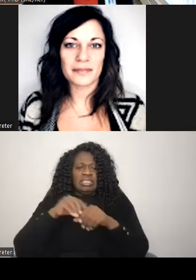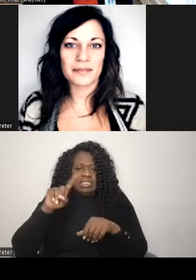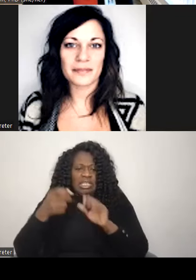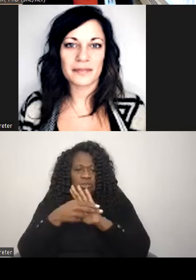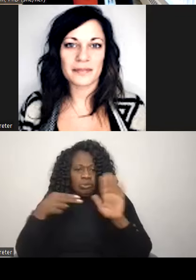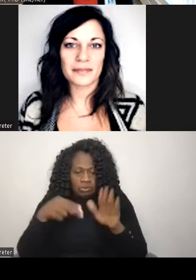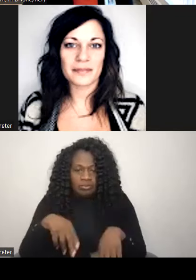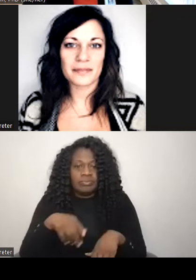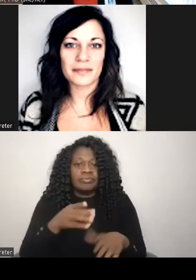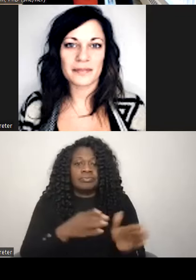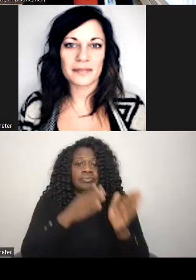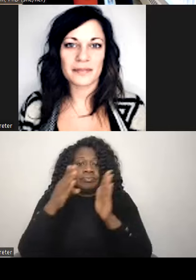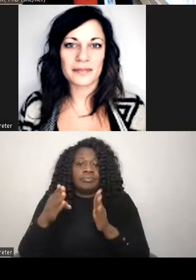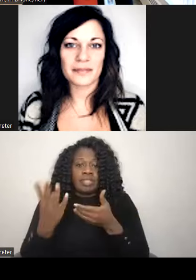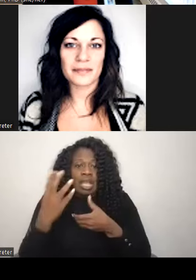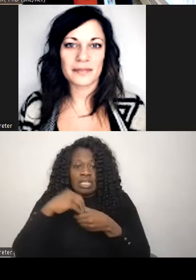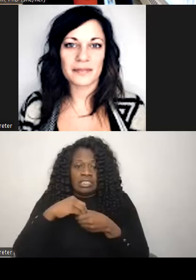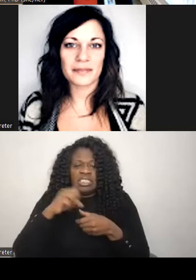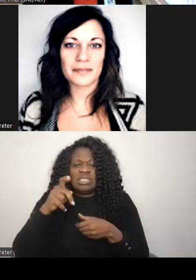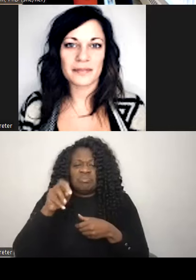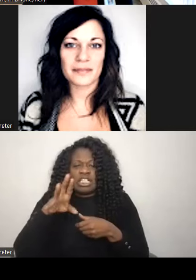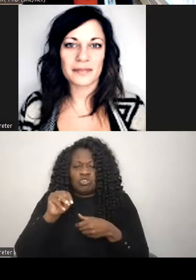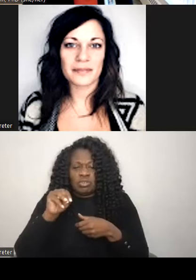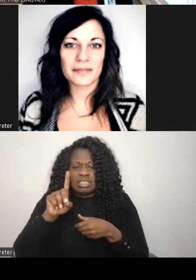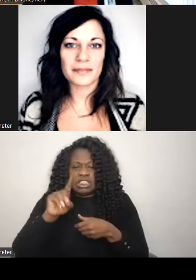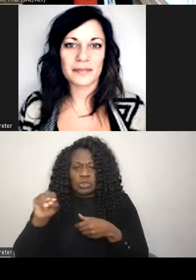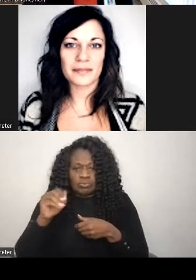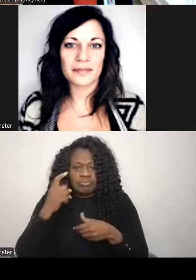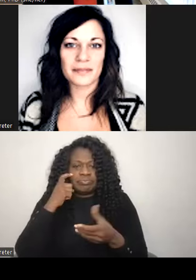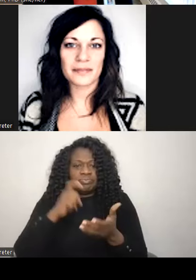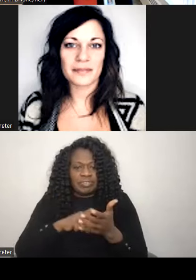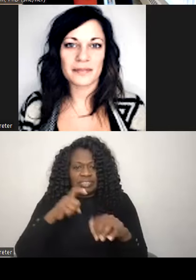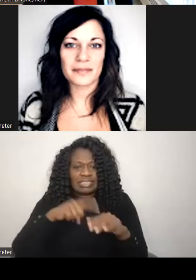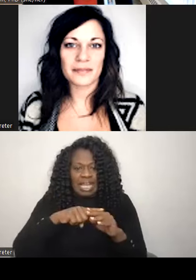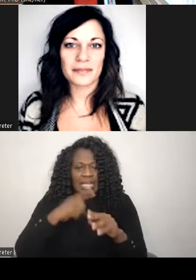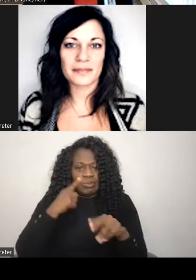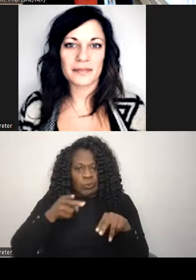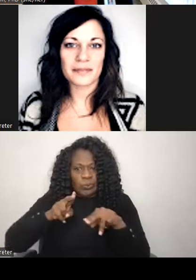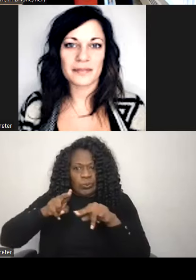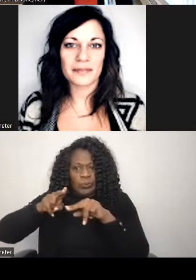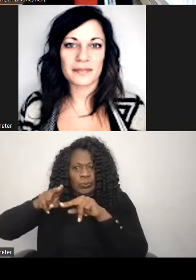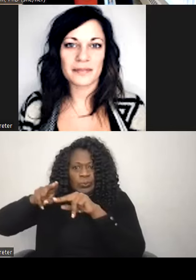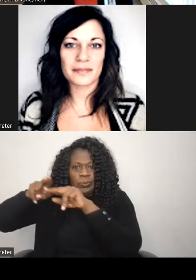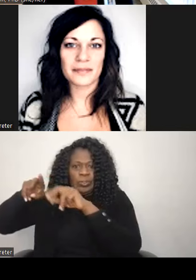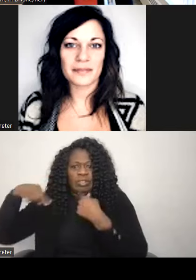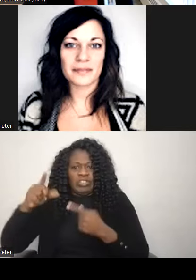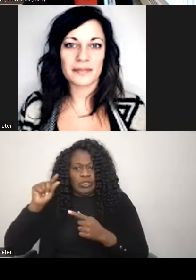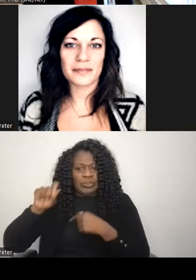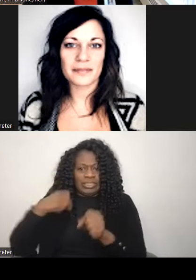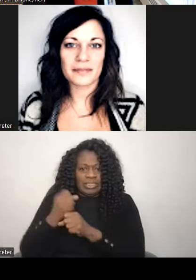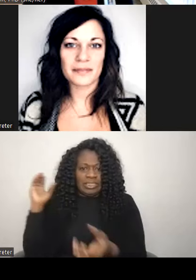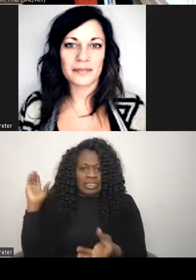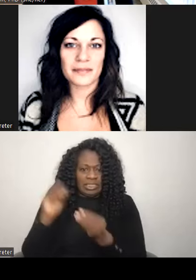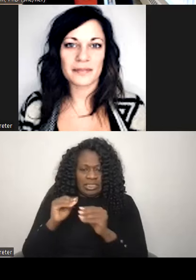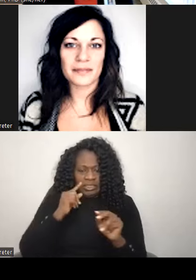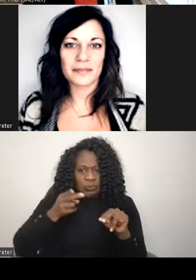If we look at autism spectrum disorder, similarly, there's been an increase over time. Over the last 20 years, there's been sort of a steady uptick. And again,